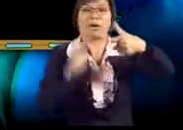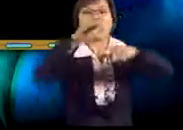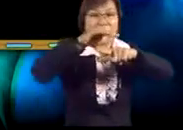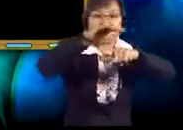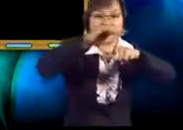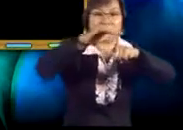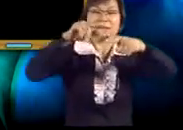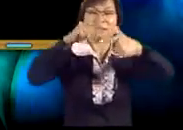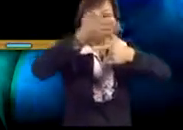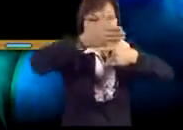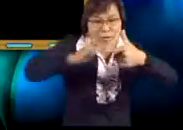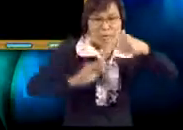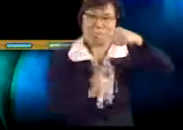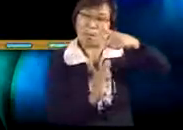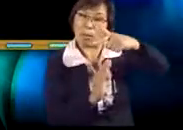the denominator.